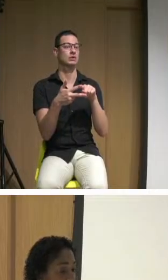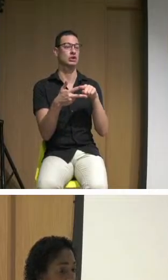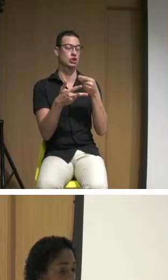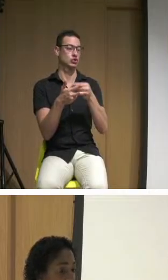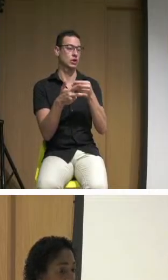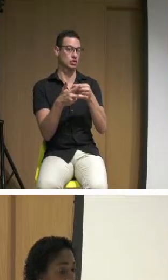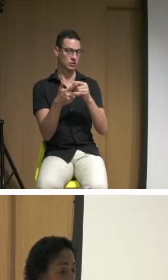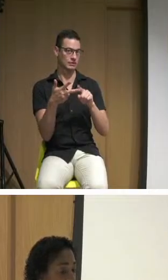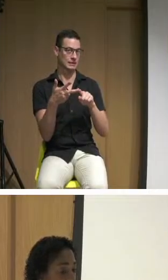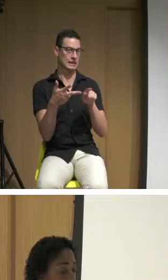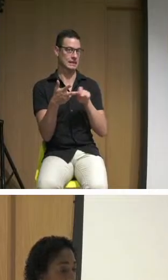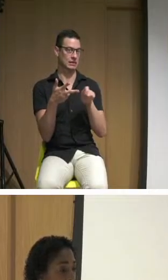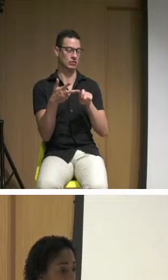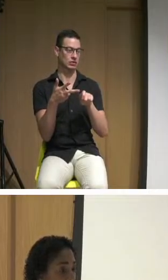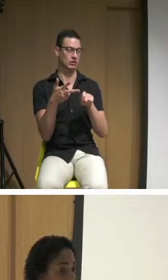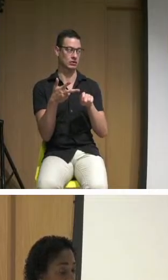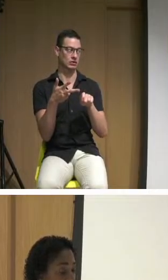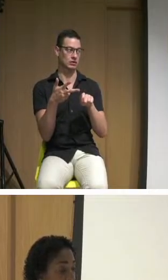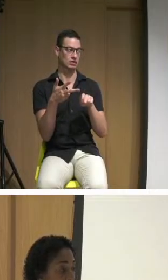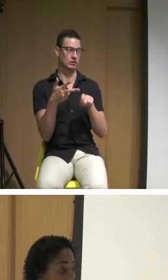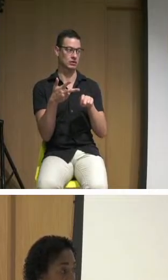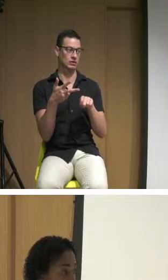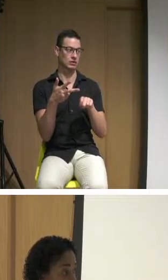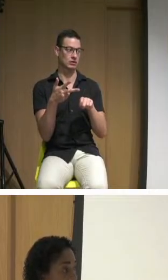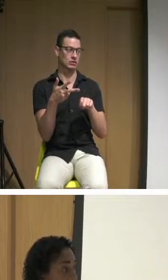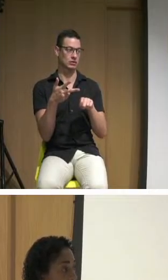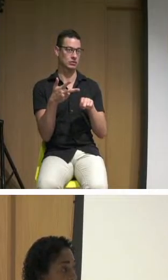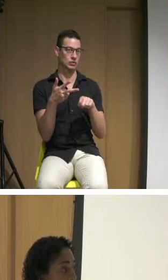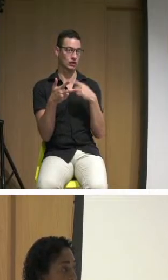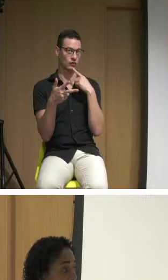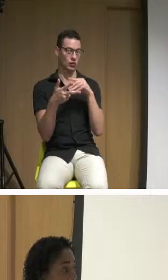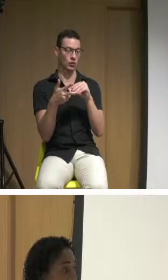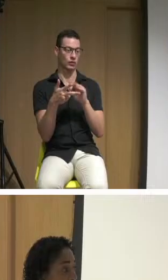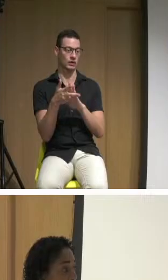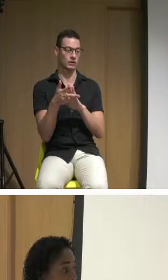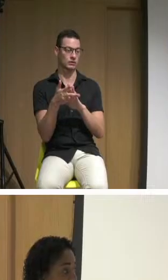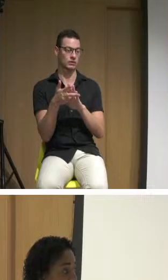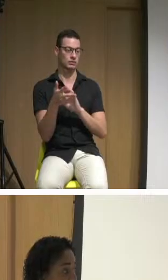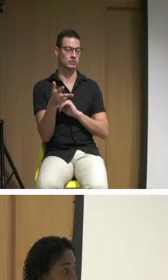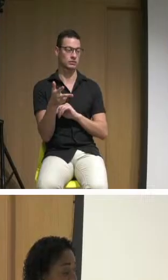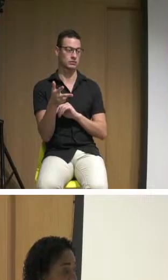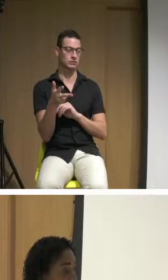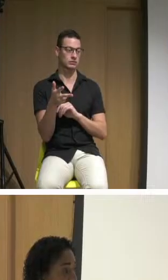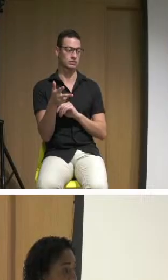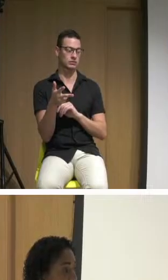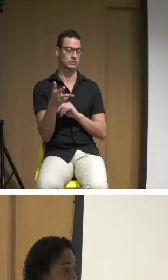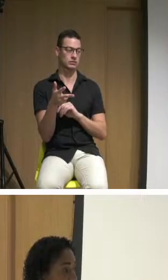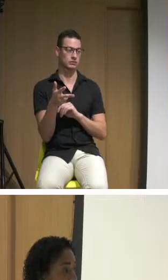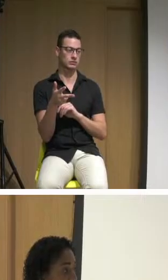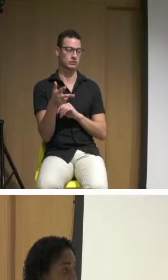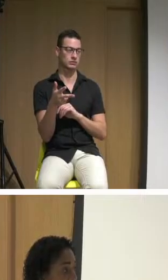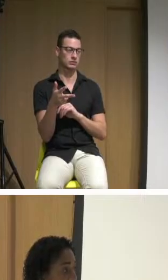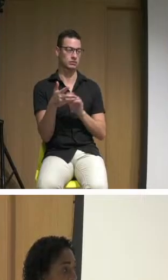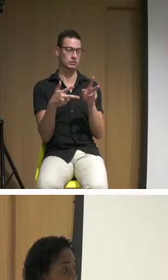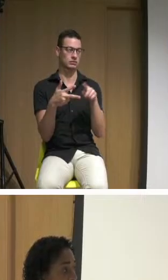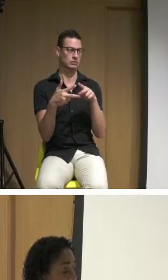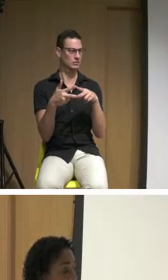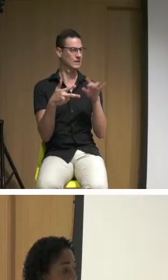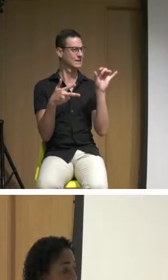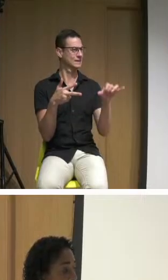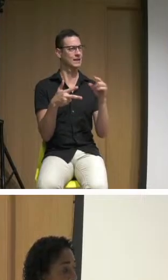so help us to appreciate for the record why those votes